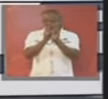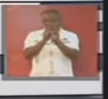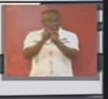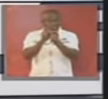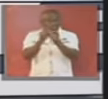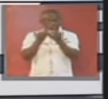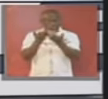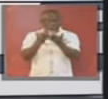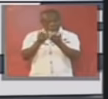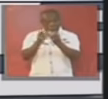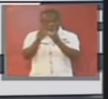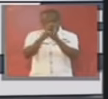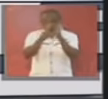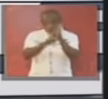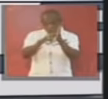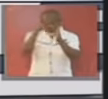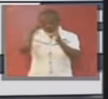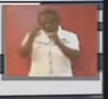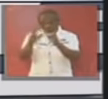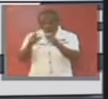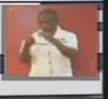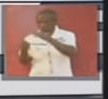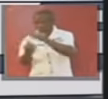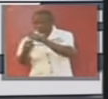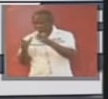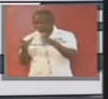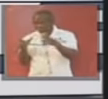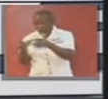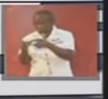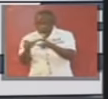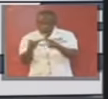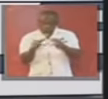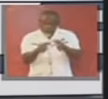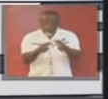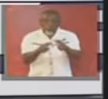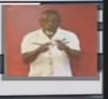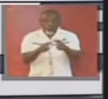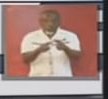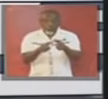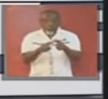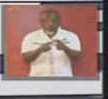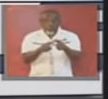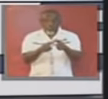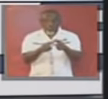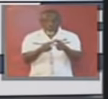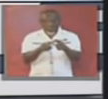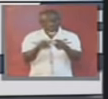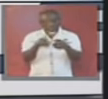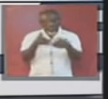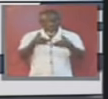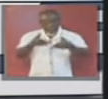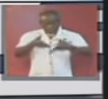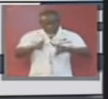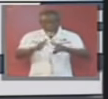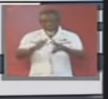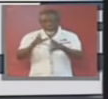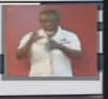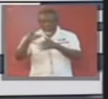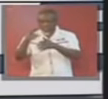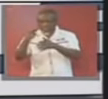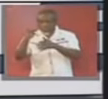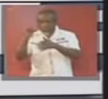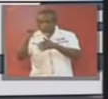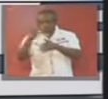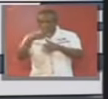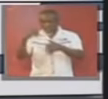quarantine terms and conditions, I would refer that to the Honourable Minister and to the Chief Medical Officer, pending